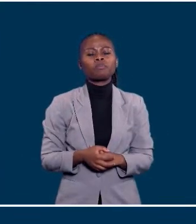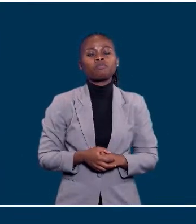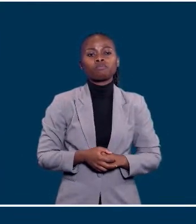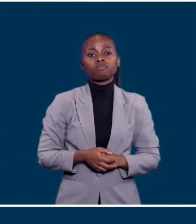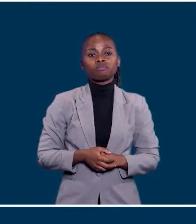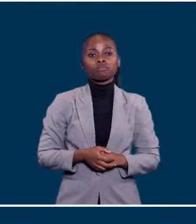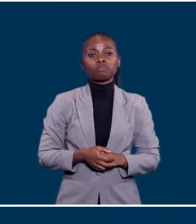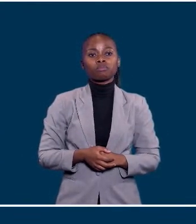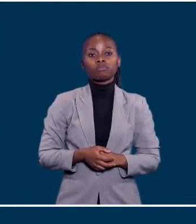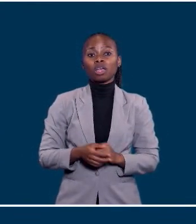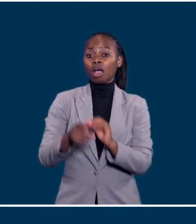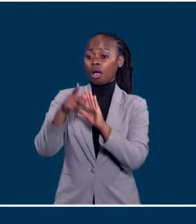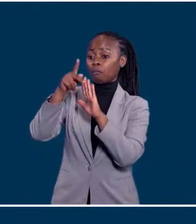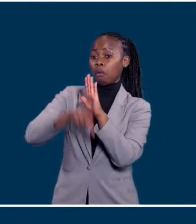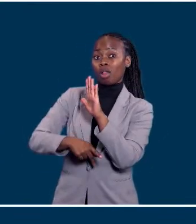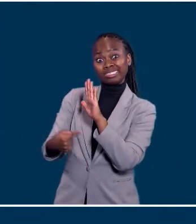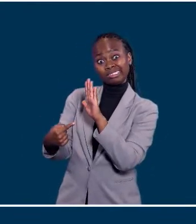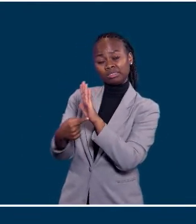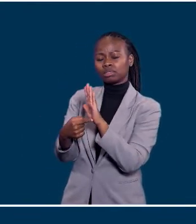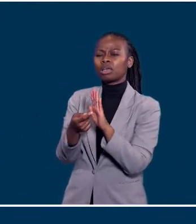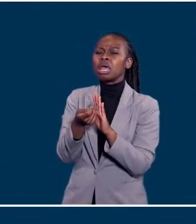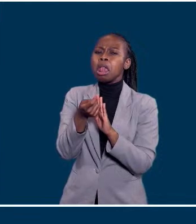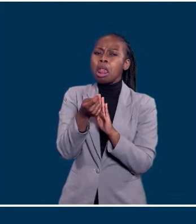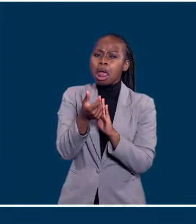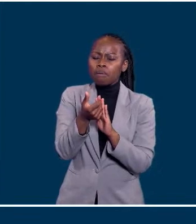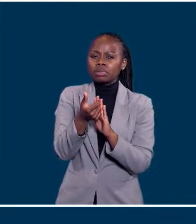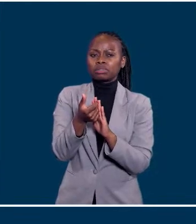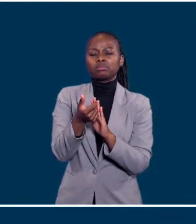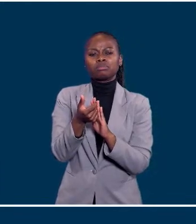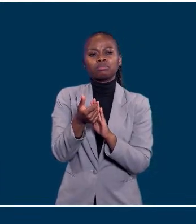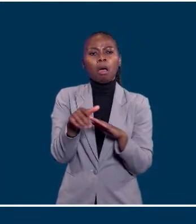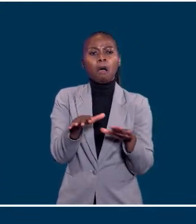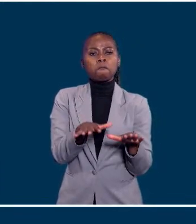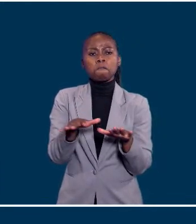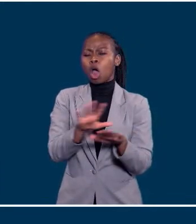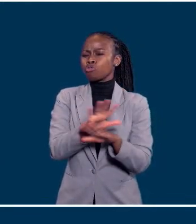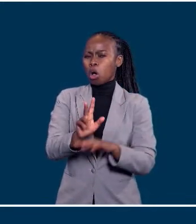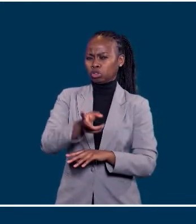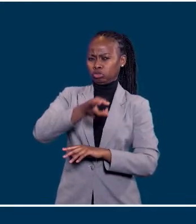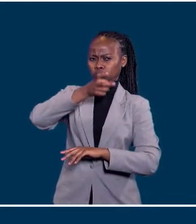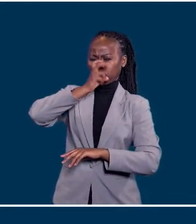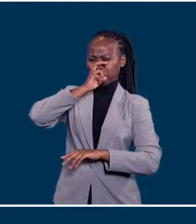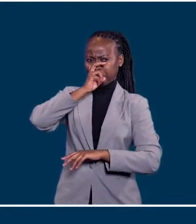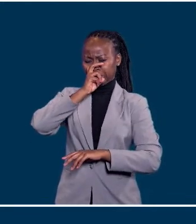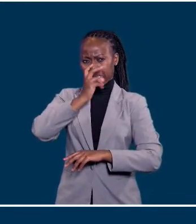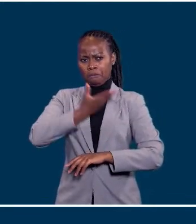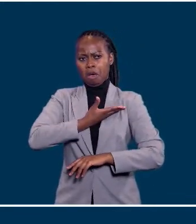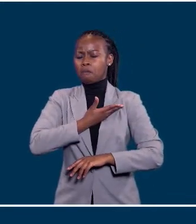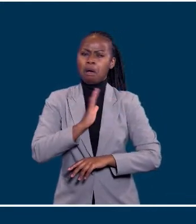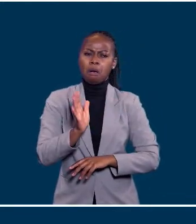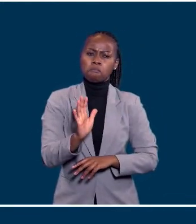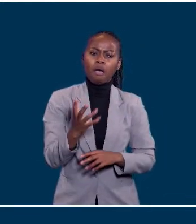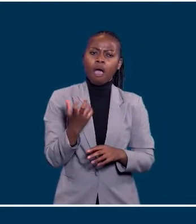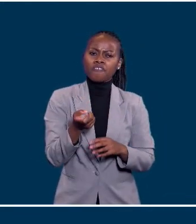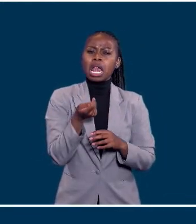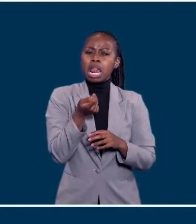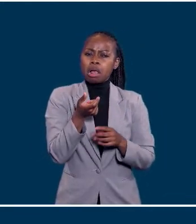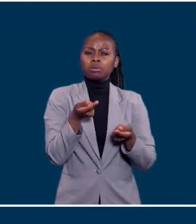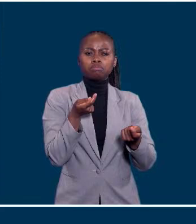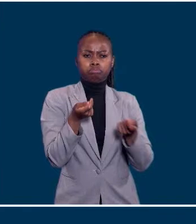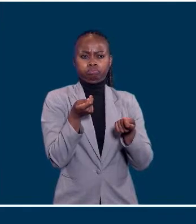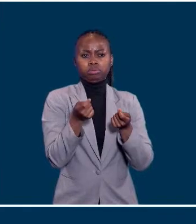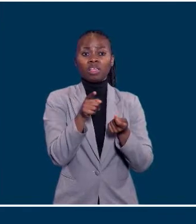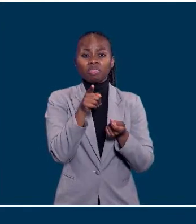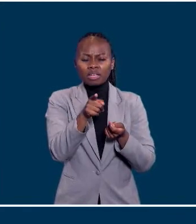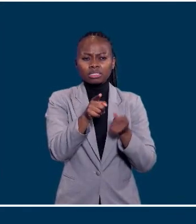Accordingly, policy is eased, but by quite a lot less than expected. Now, this chart is pretty hard to read, so